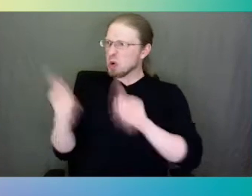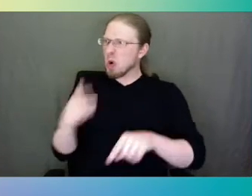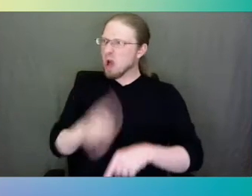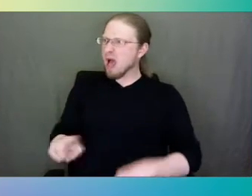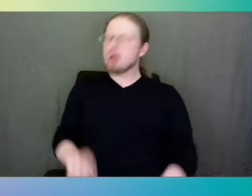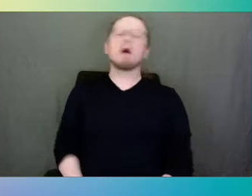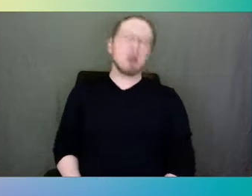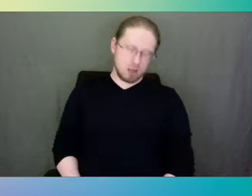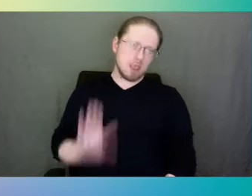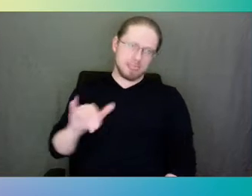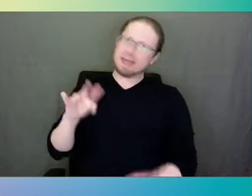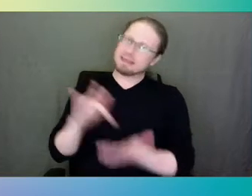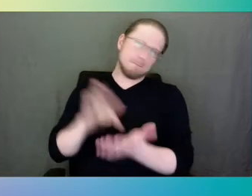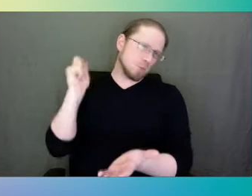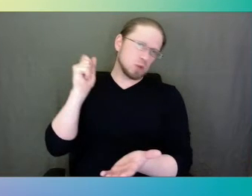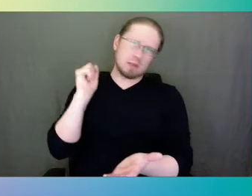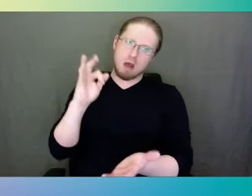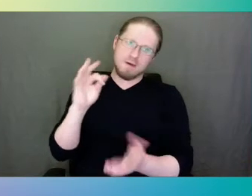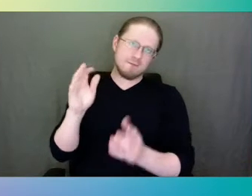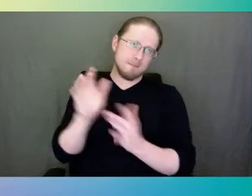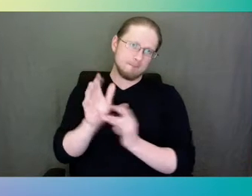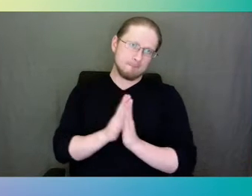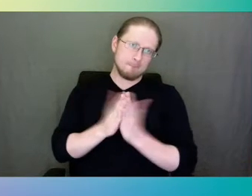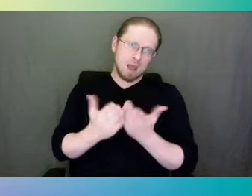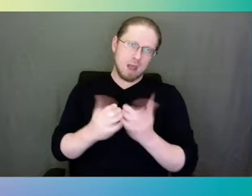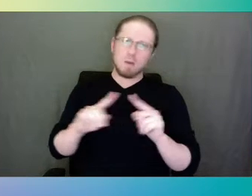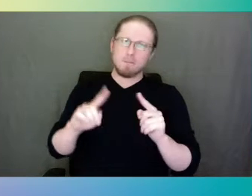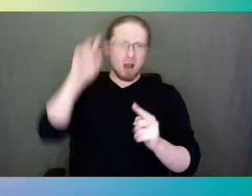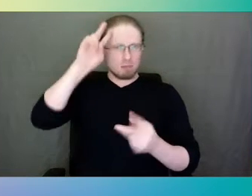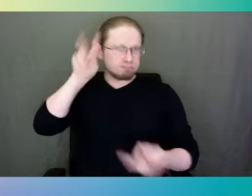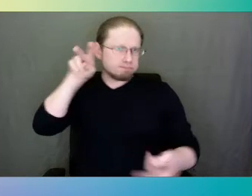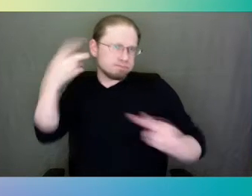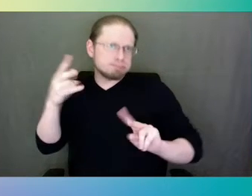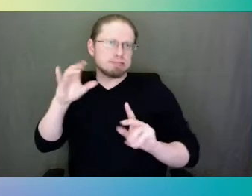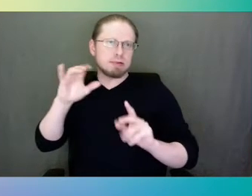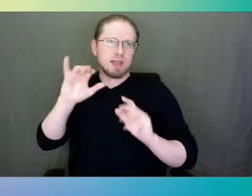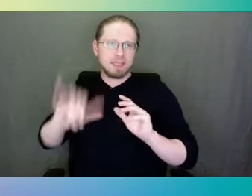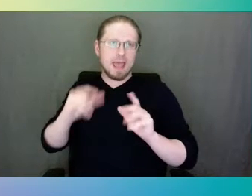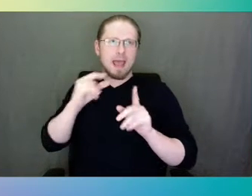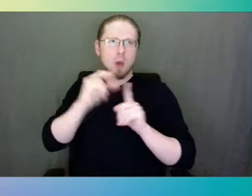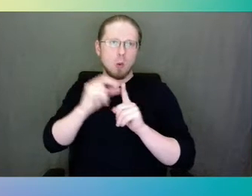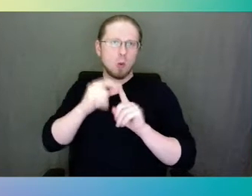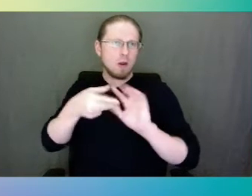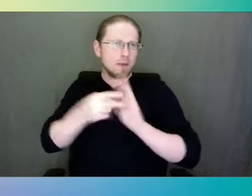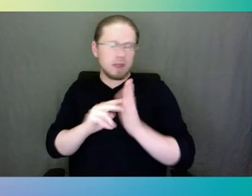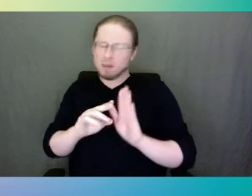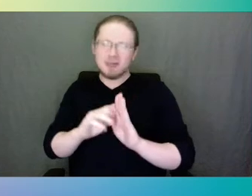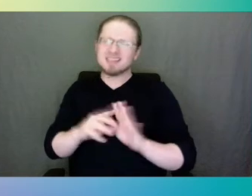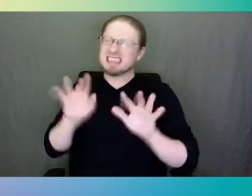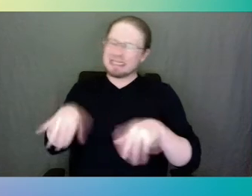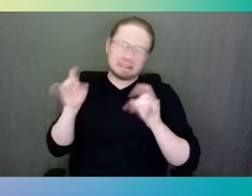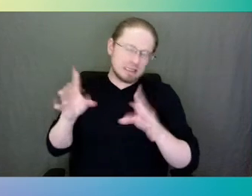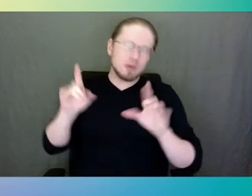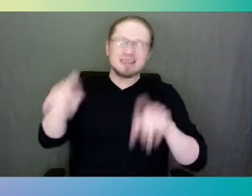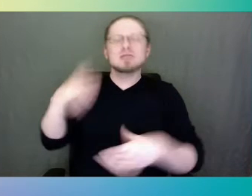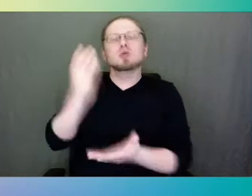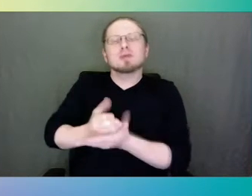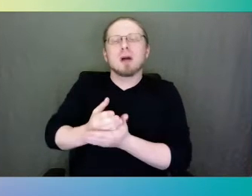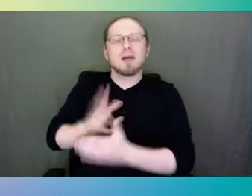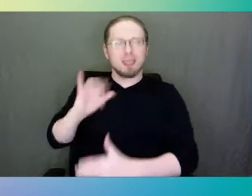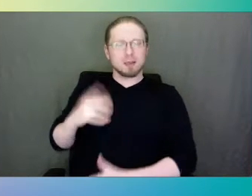complete misunderstanding of the meanings of these words. And it's horrible and it needs to stop. And that's why we work so